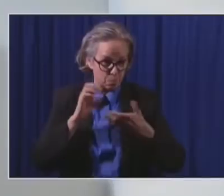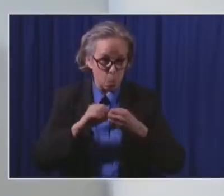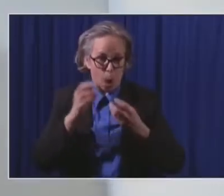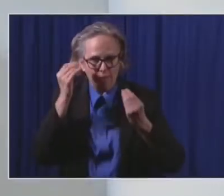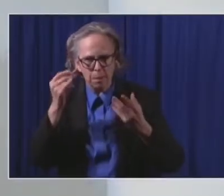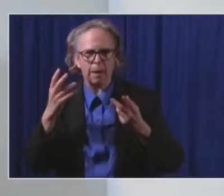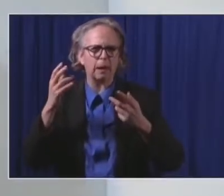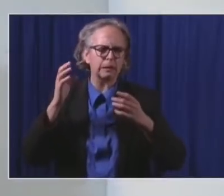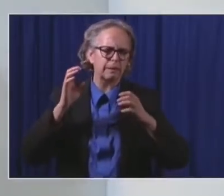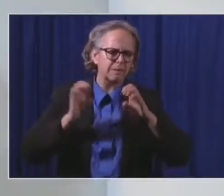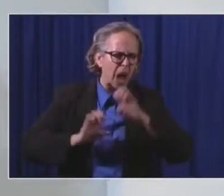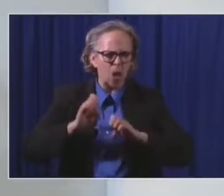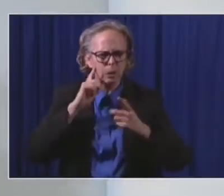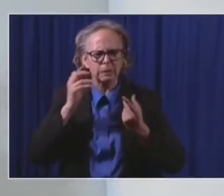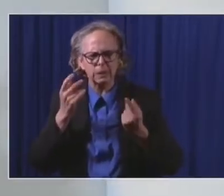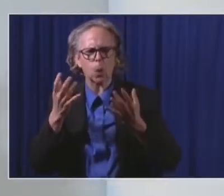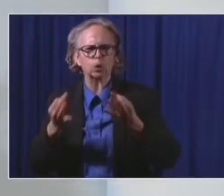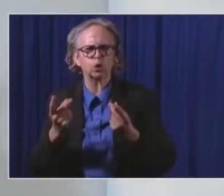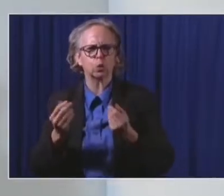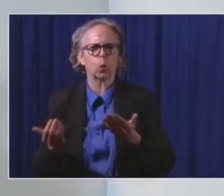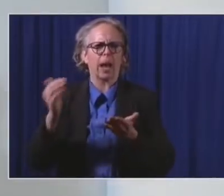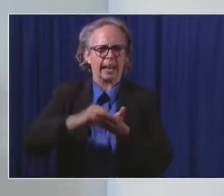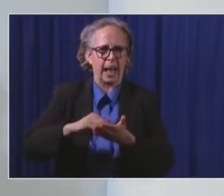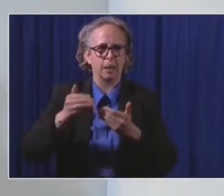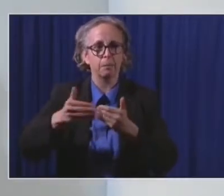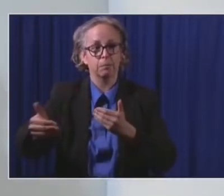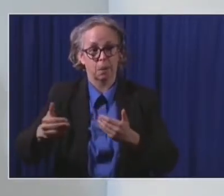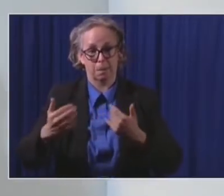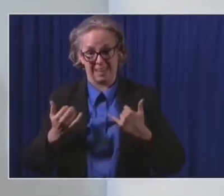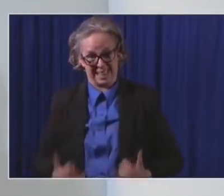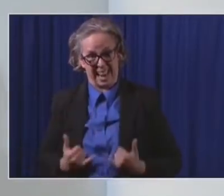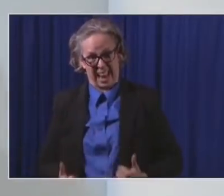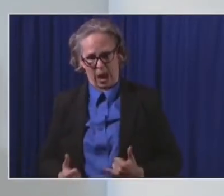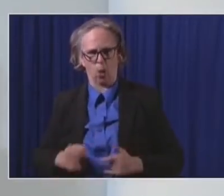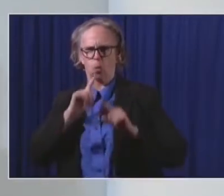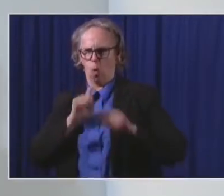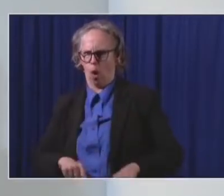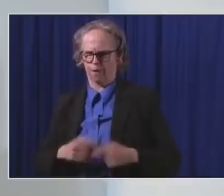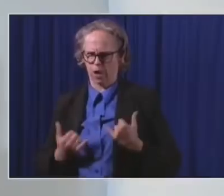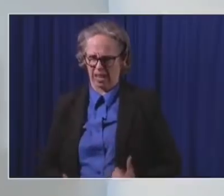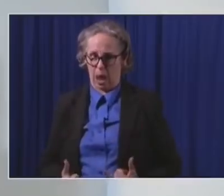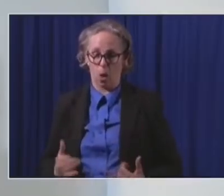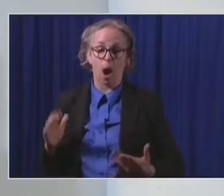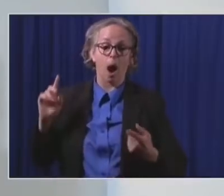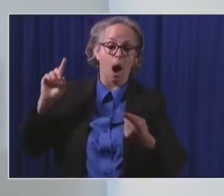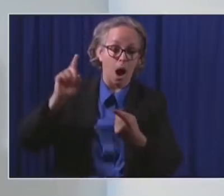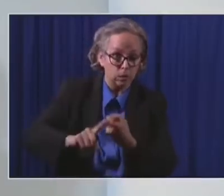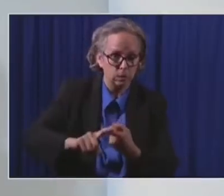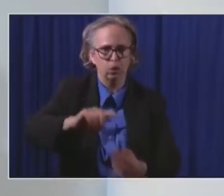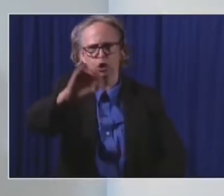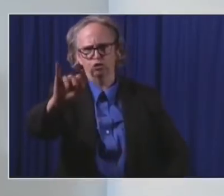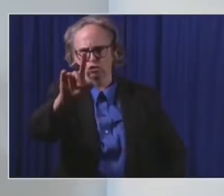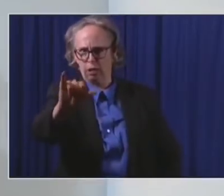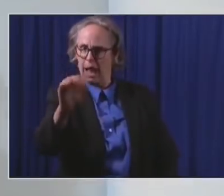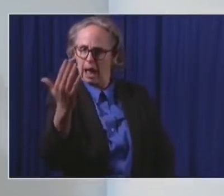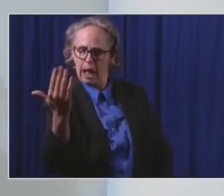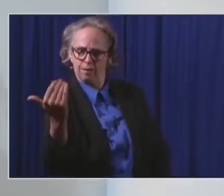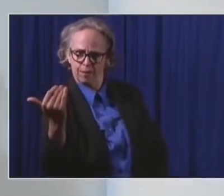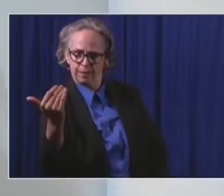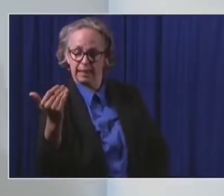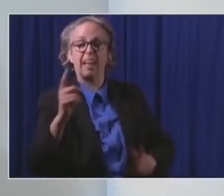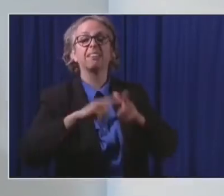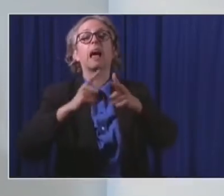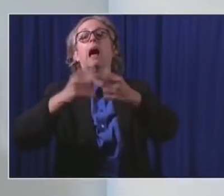play. This is temporary, will be evaluated once we have more information as this goes